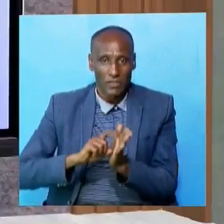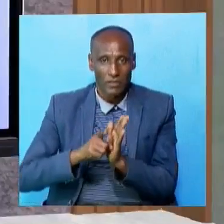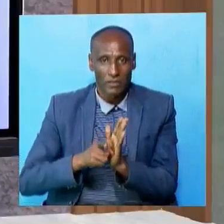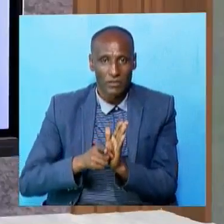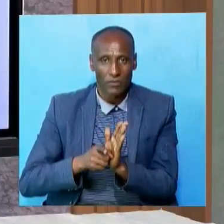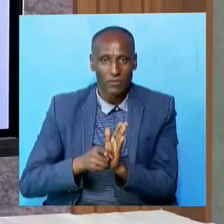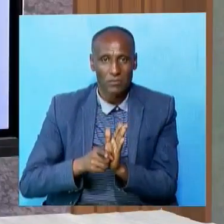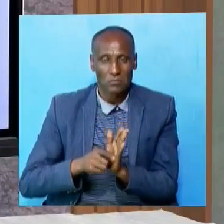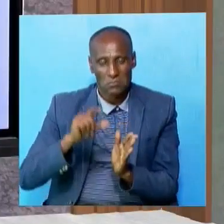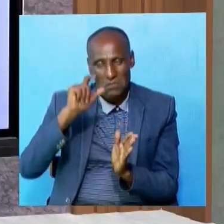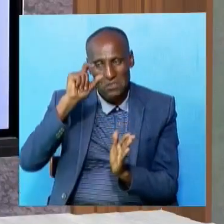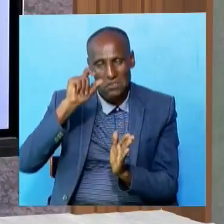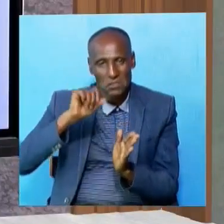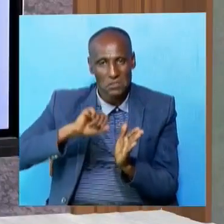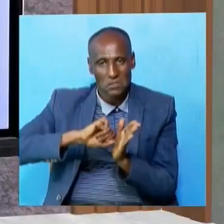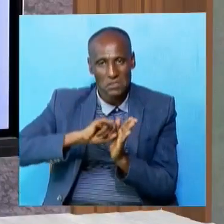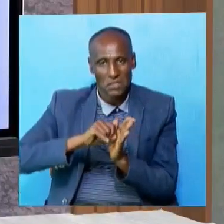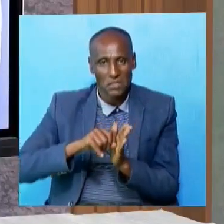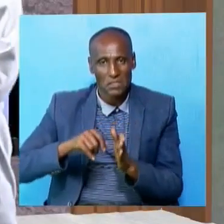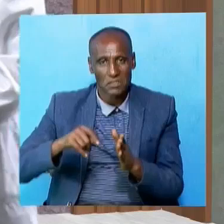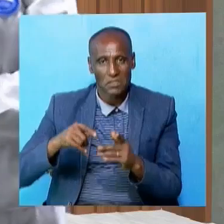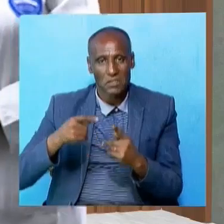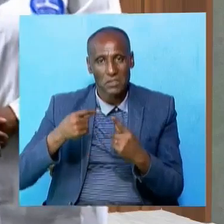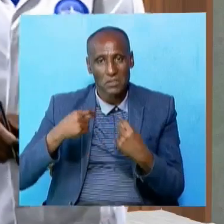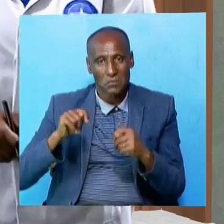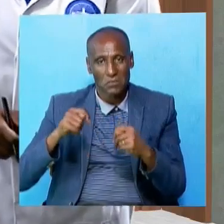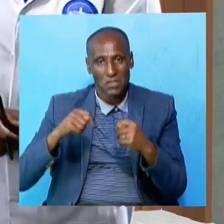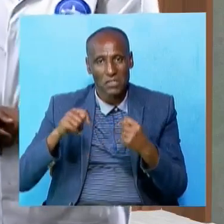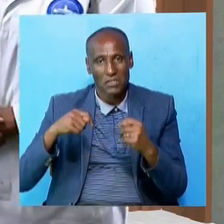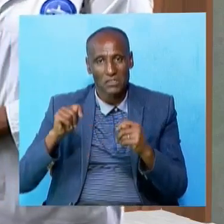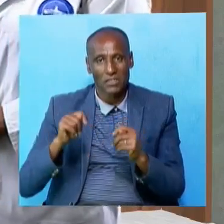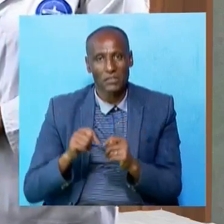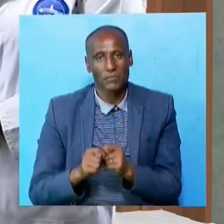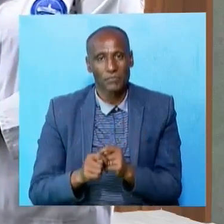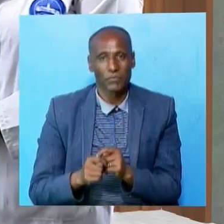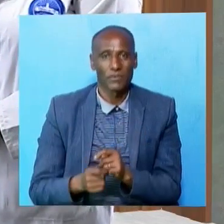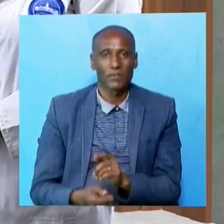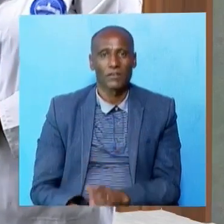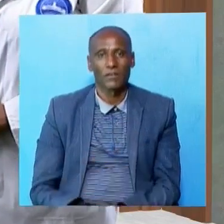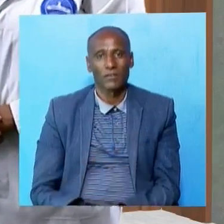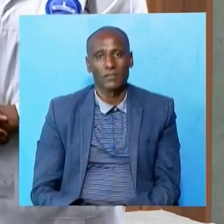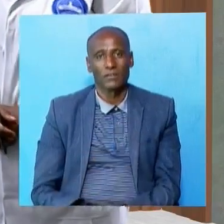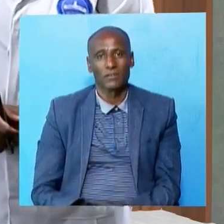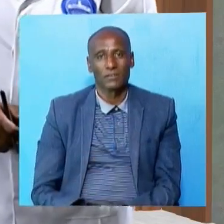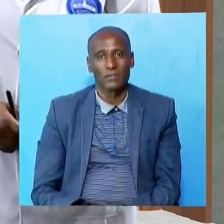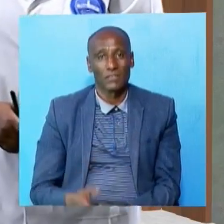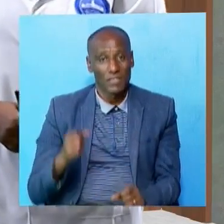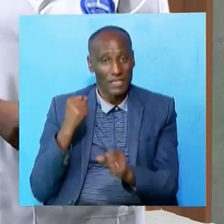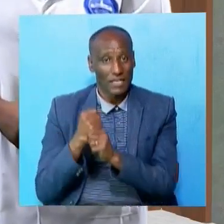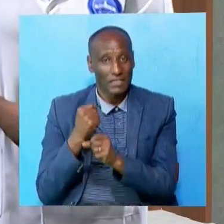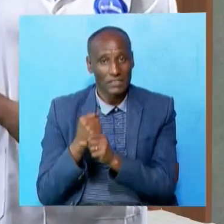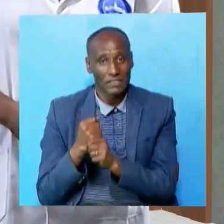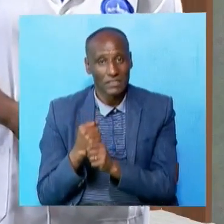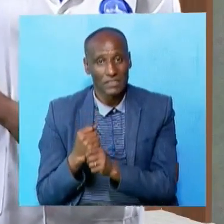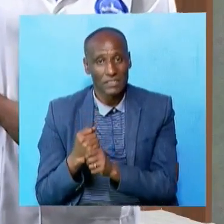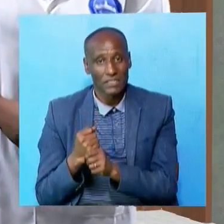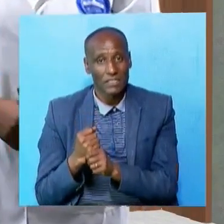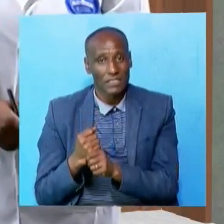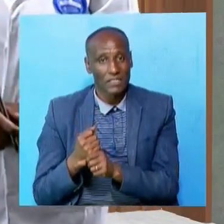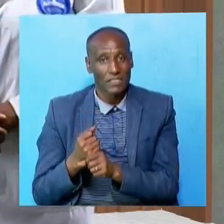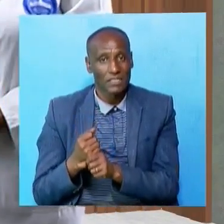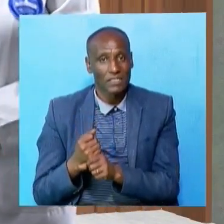more seconds now. Be careful and remember the action. Try to